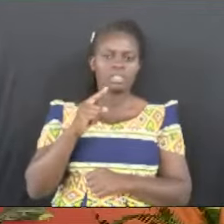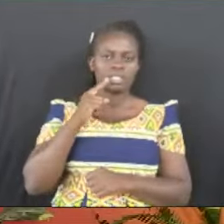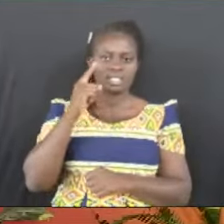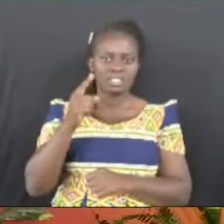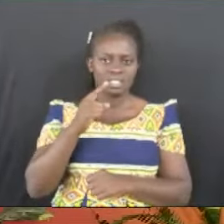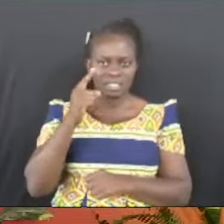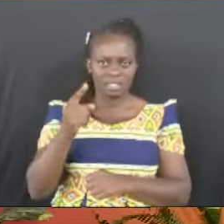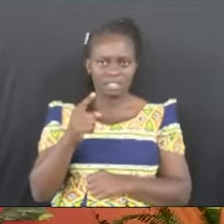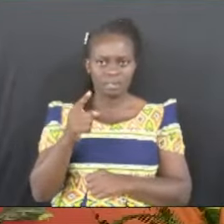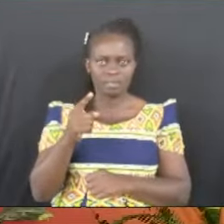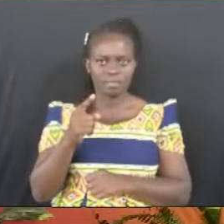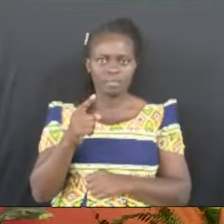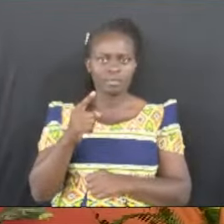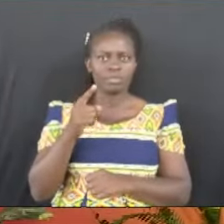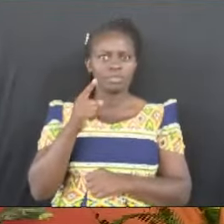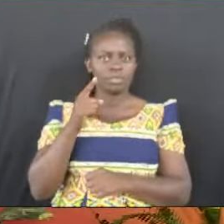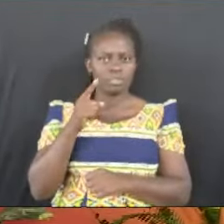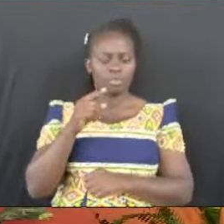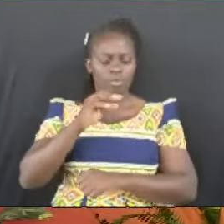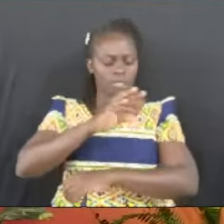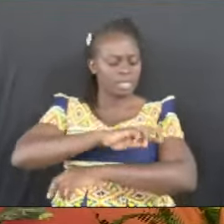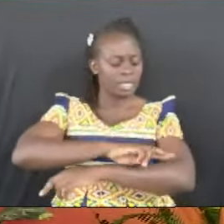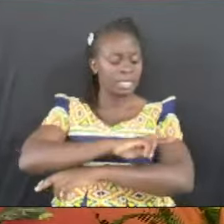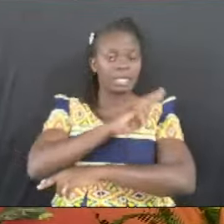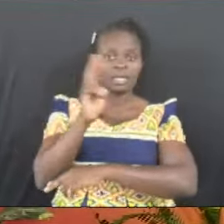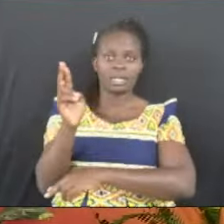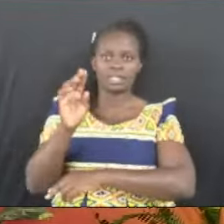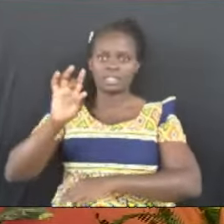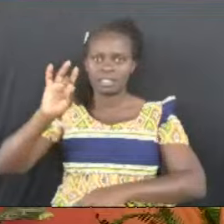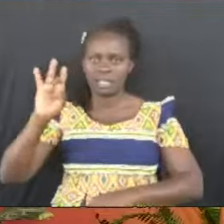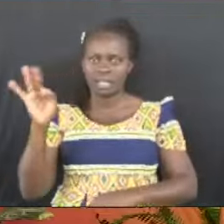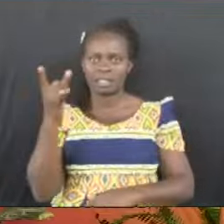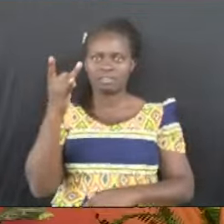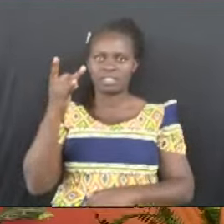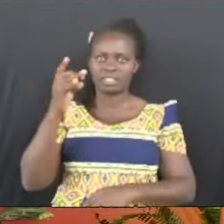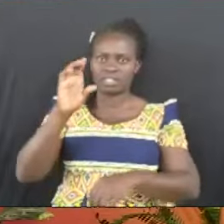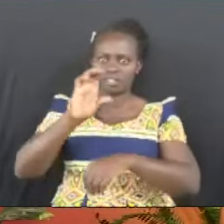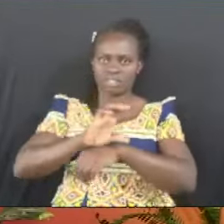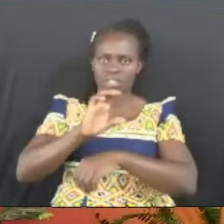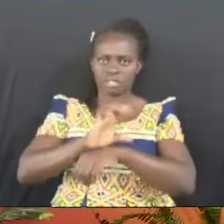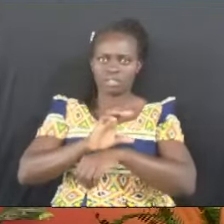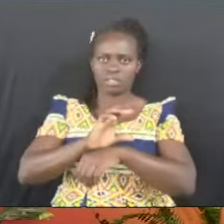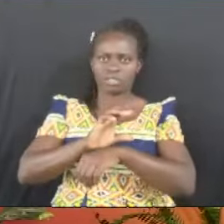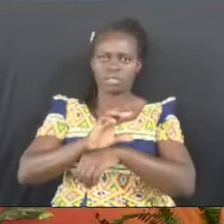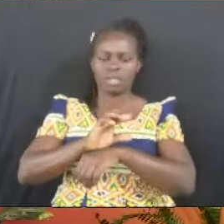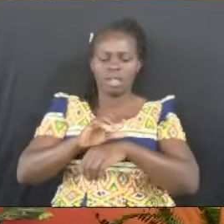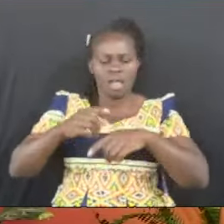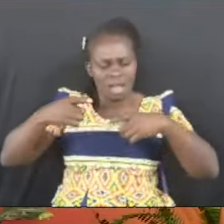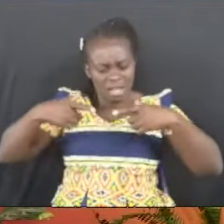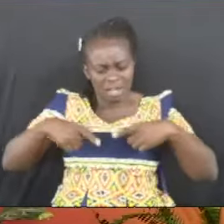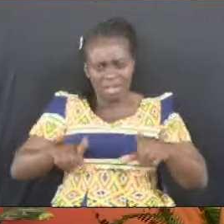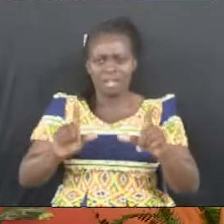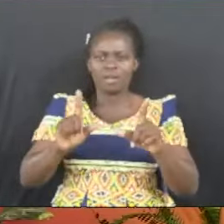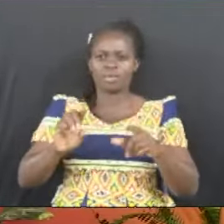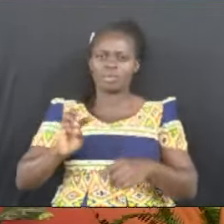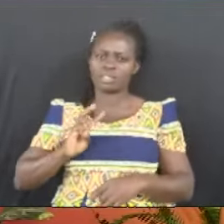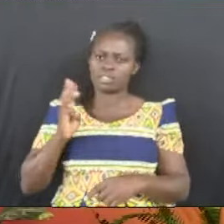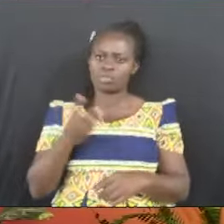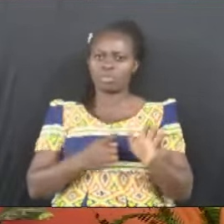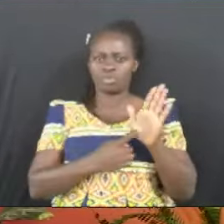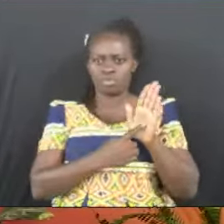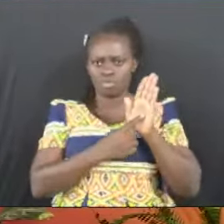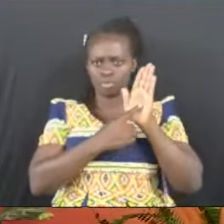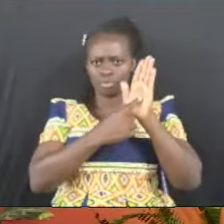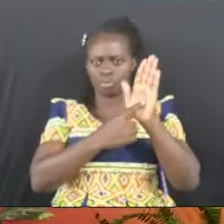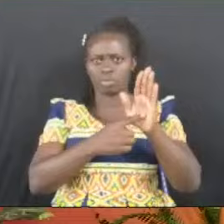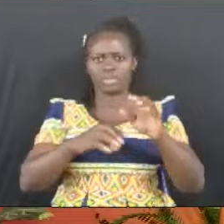up a church, the Seventh-day Adventist Church, and brought us in so that we can exemplify the teachings